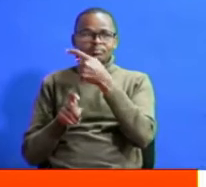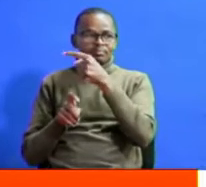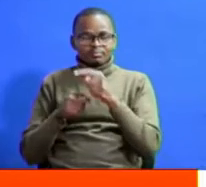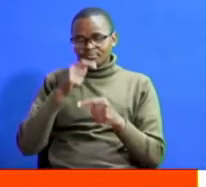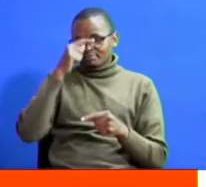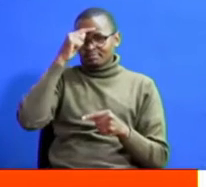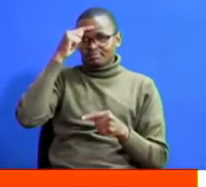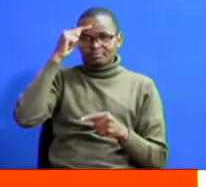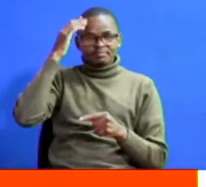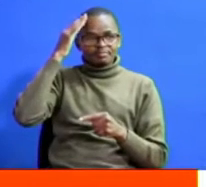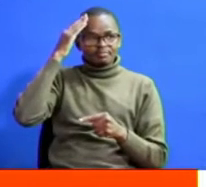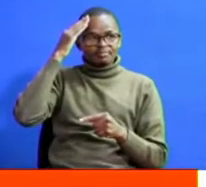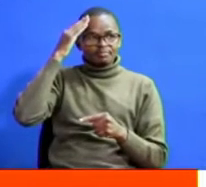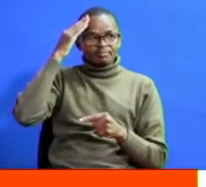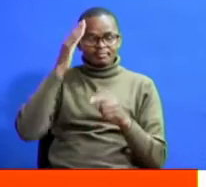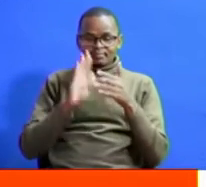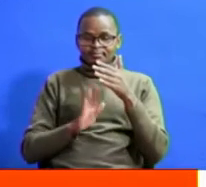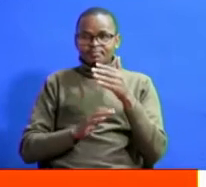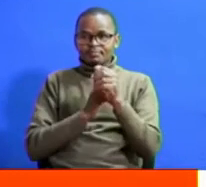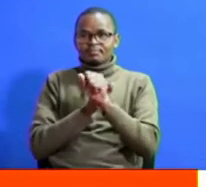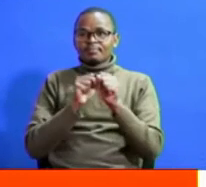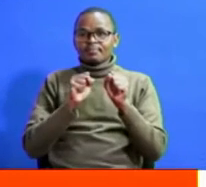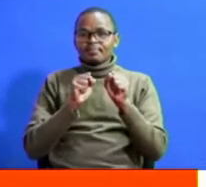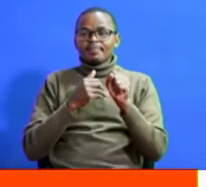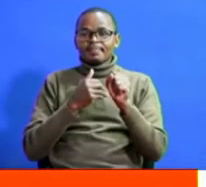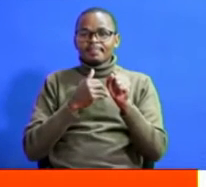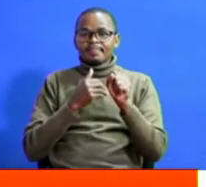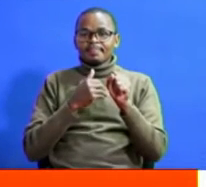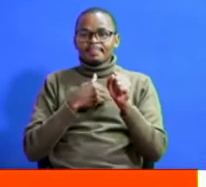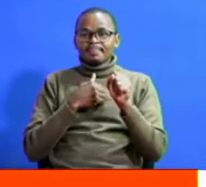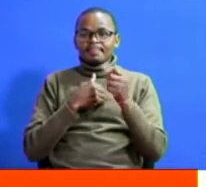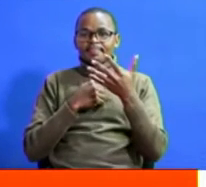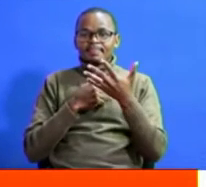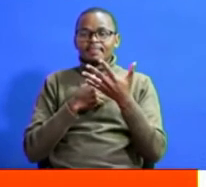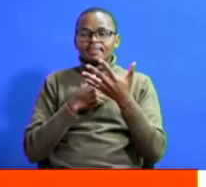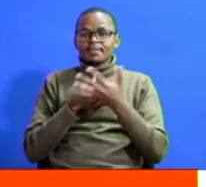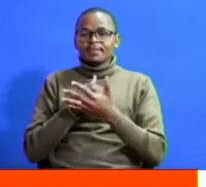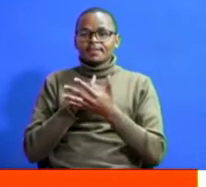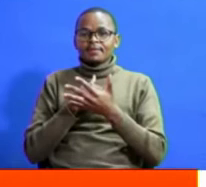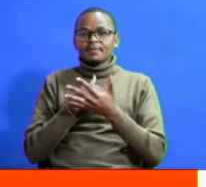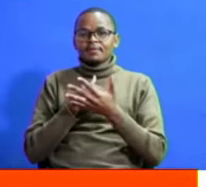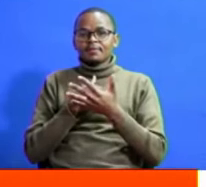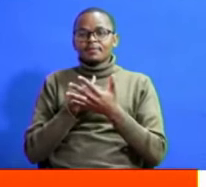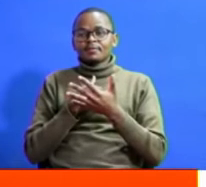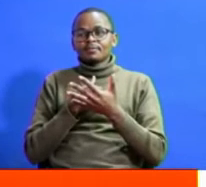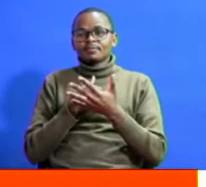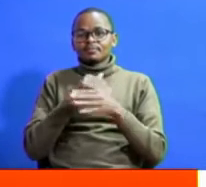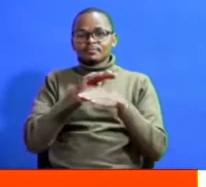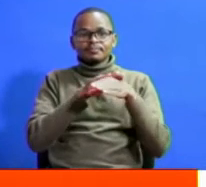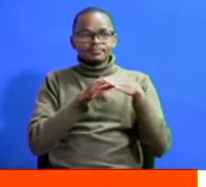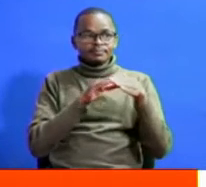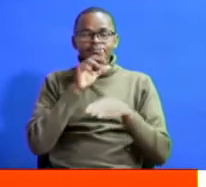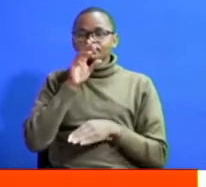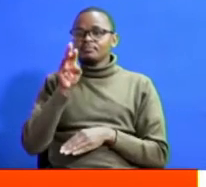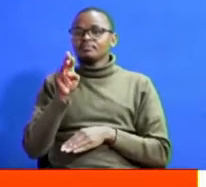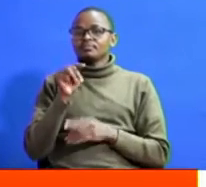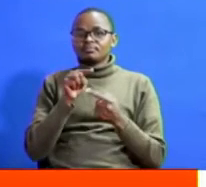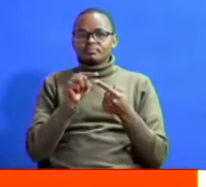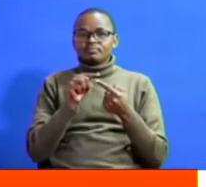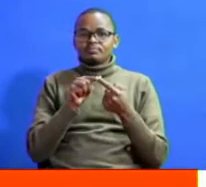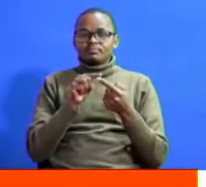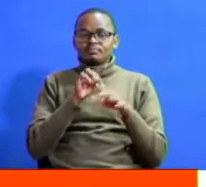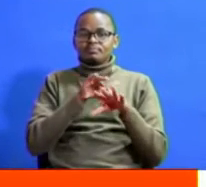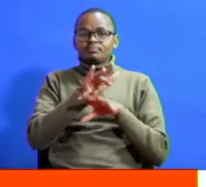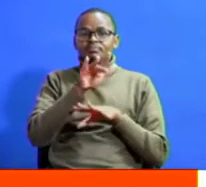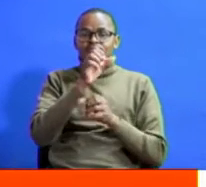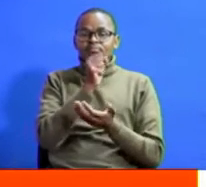because, you know, the deputy president has held office. There were, of course, calls for him to vacate the